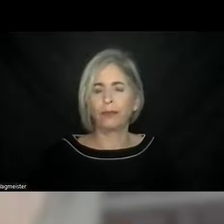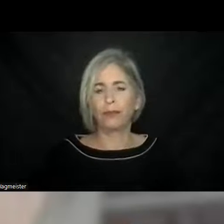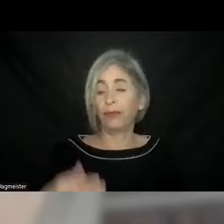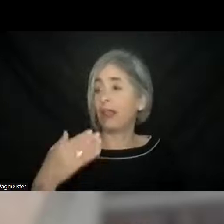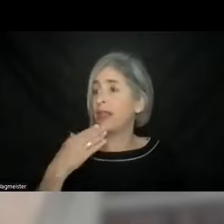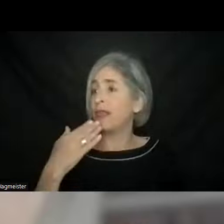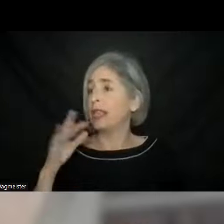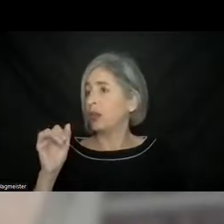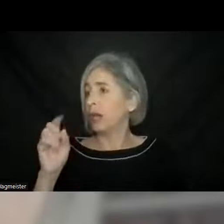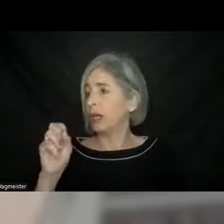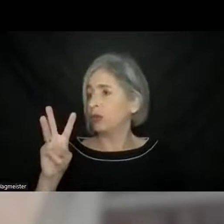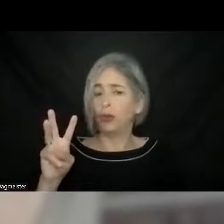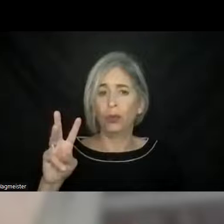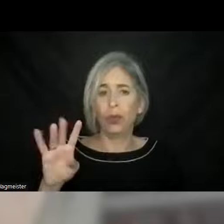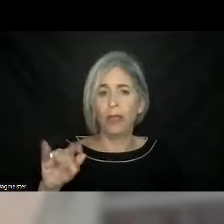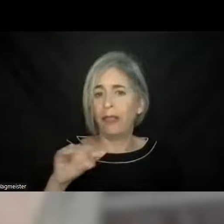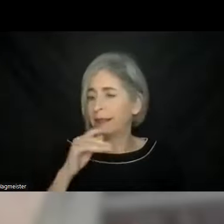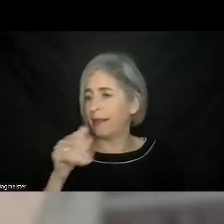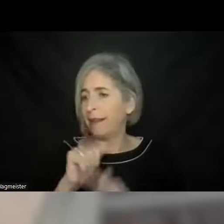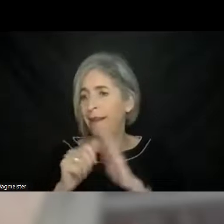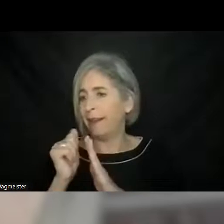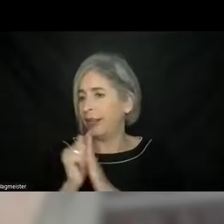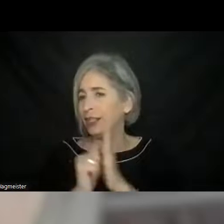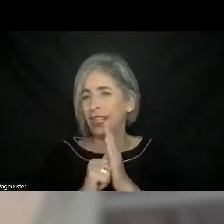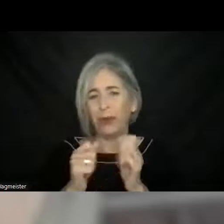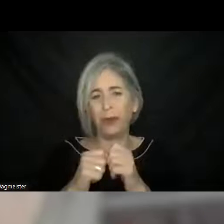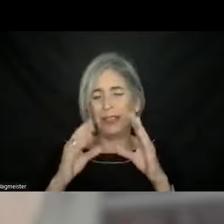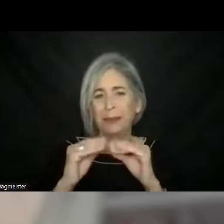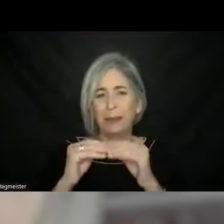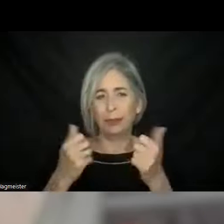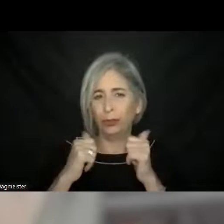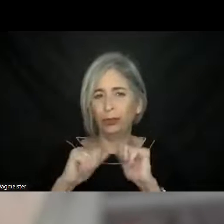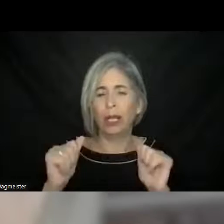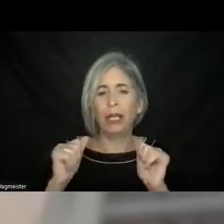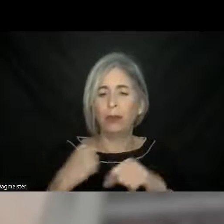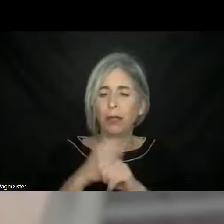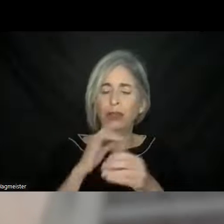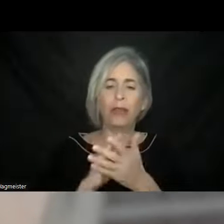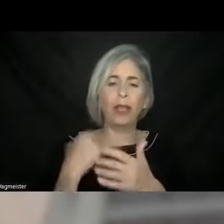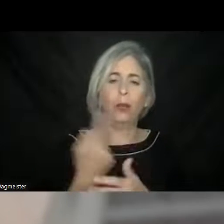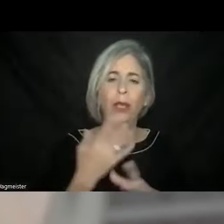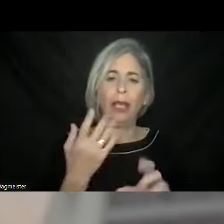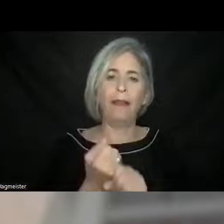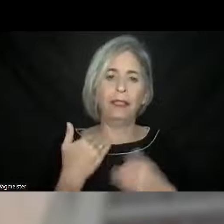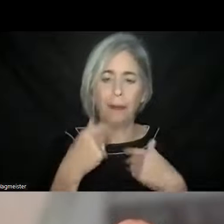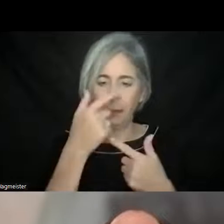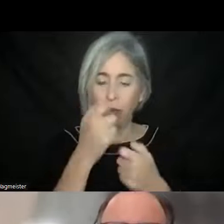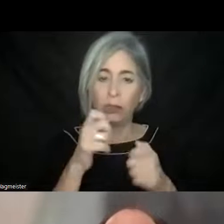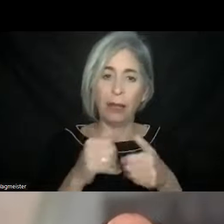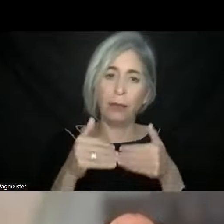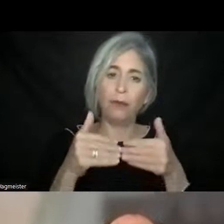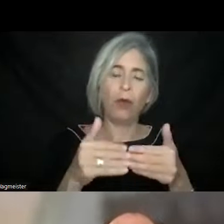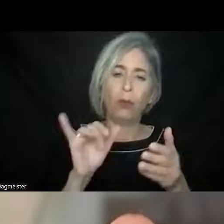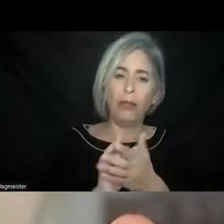the not so hidden agenda with this with this webinar, I think, is to try to make sure that we get some interest and can move forward on that.